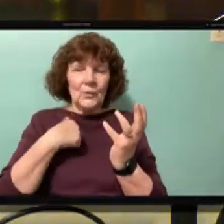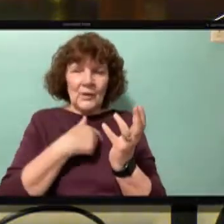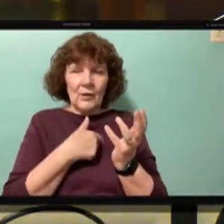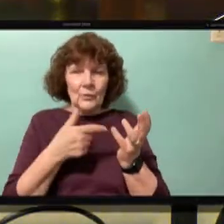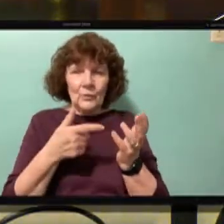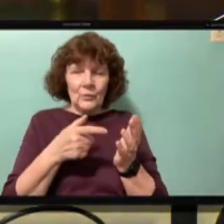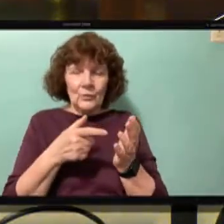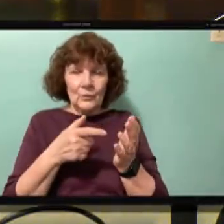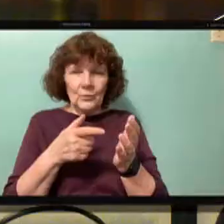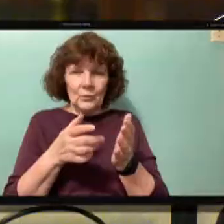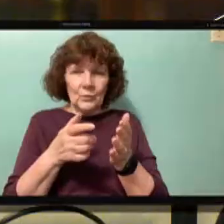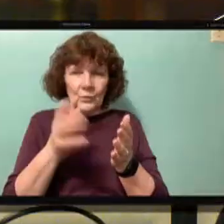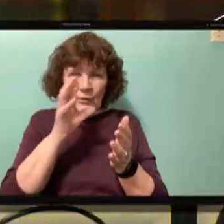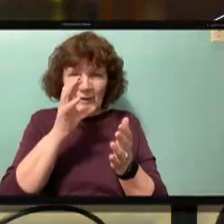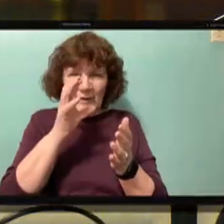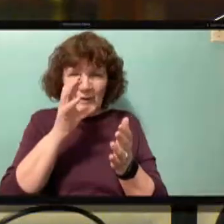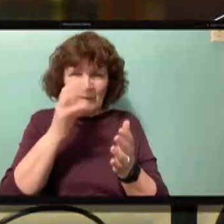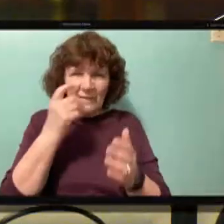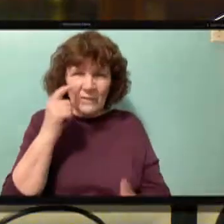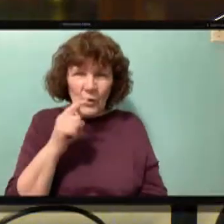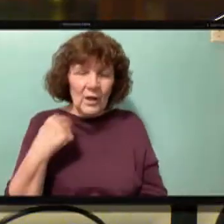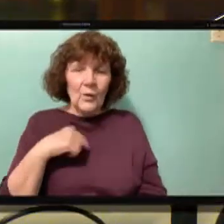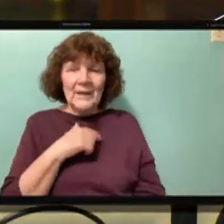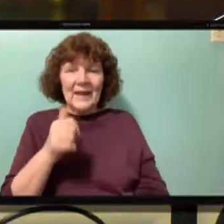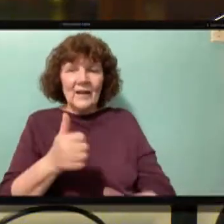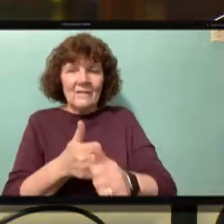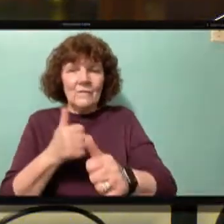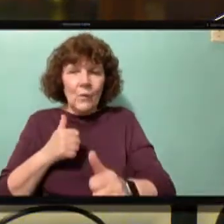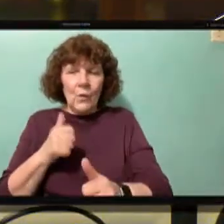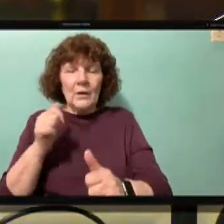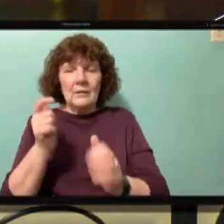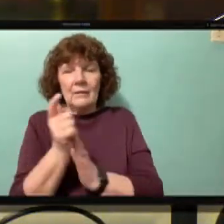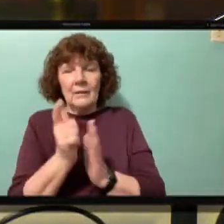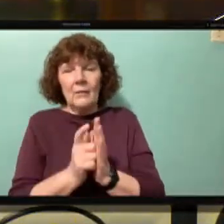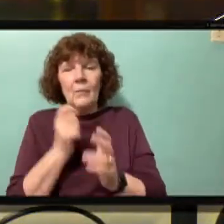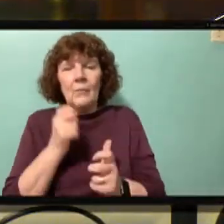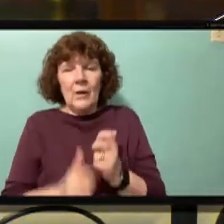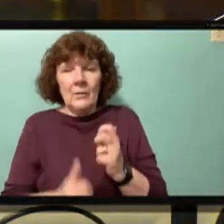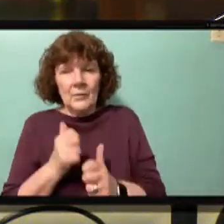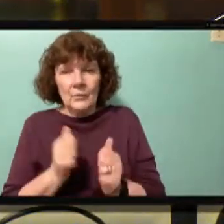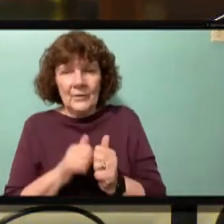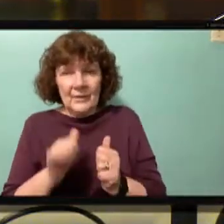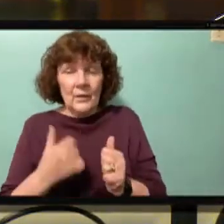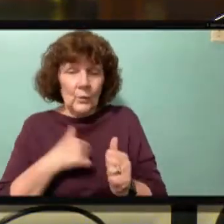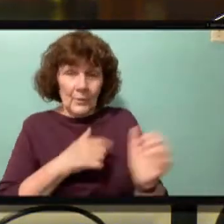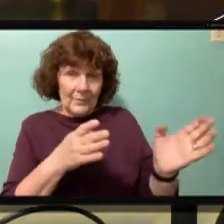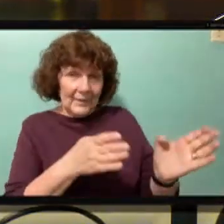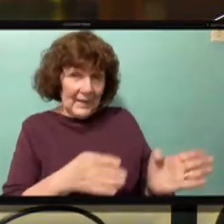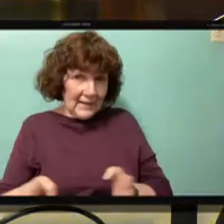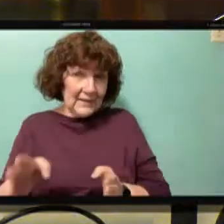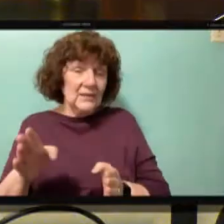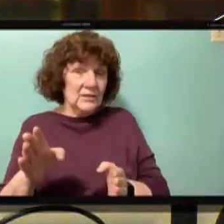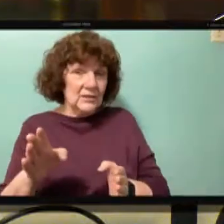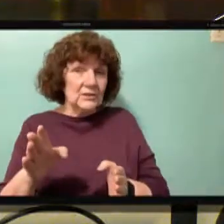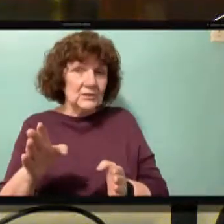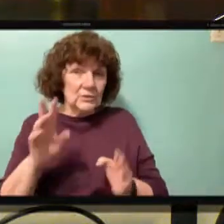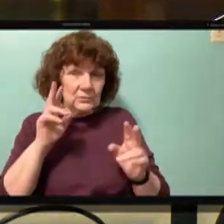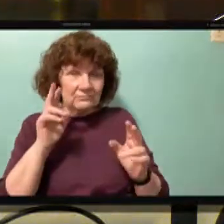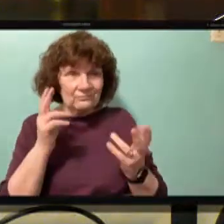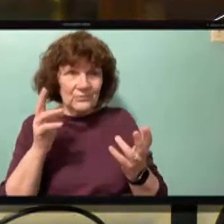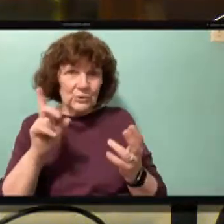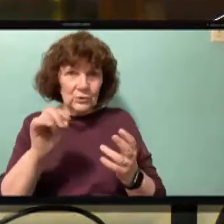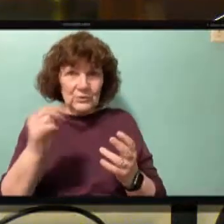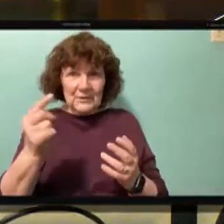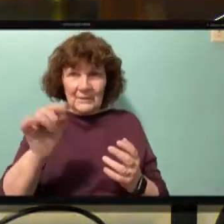present legal standard as we, and that is in fact something we're implementing now, as we then look at